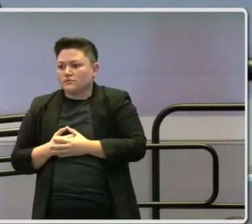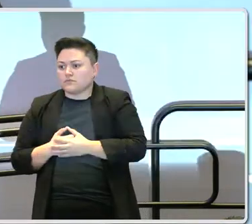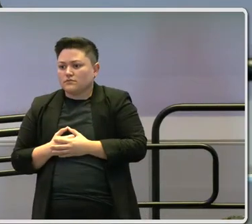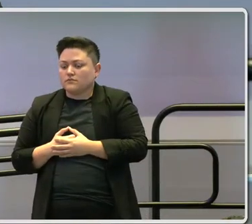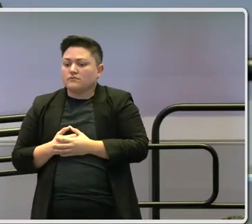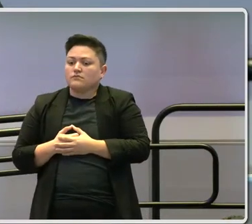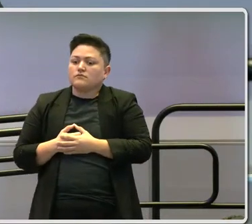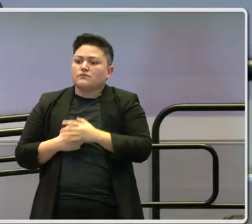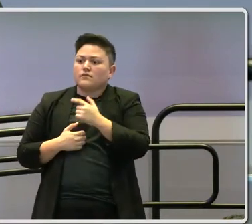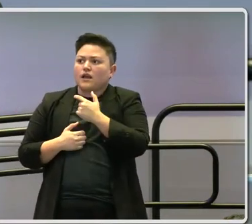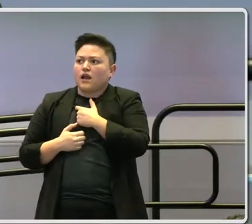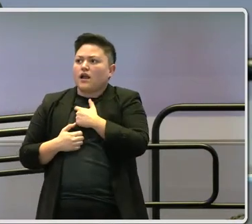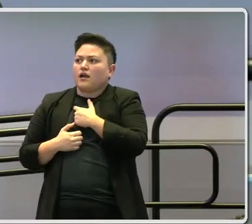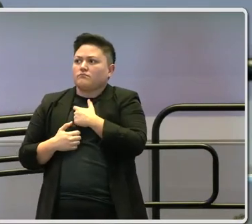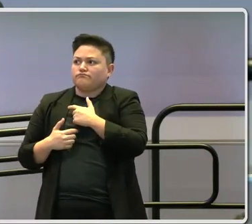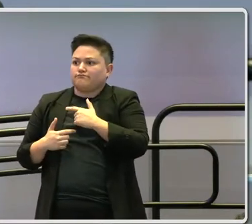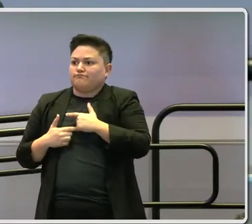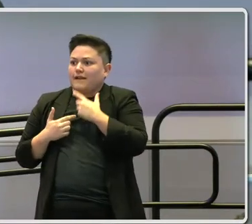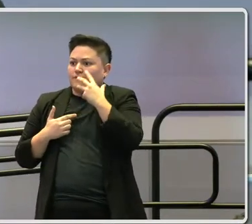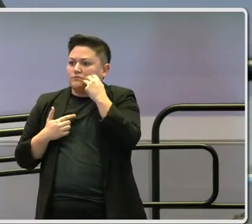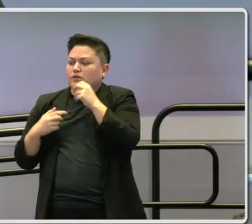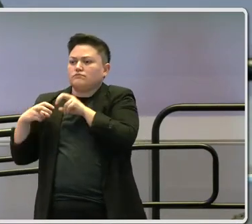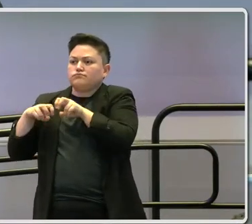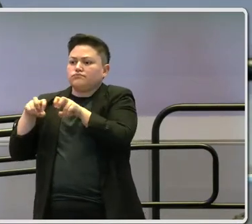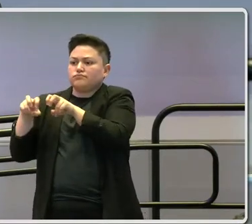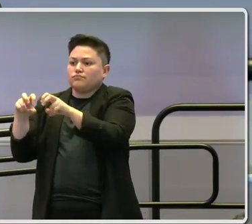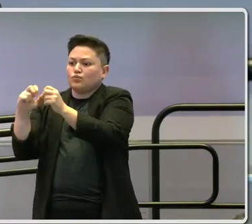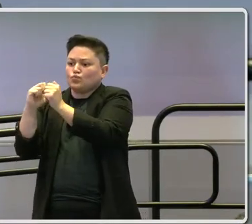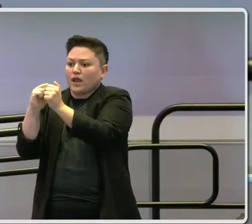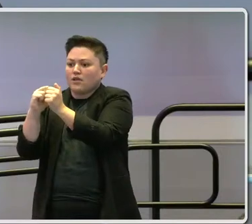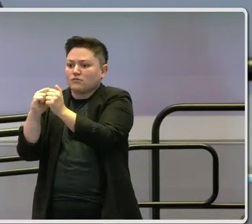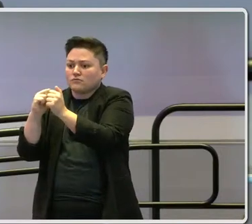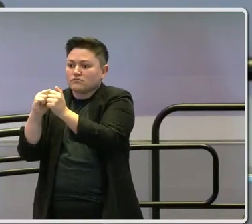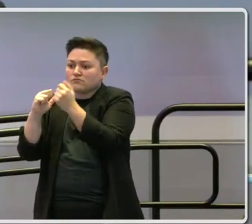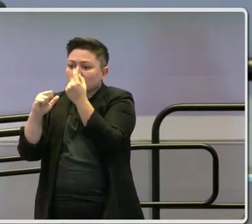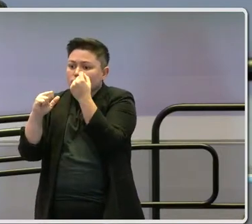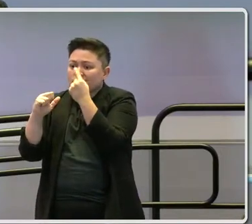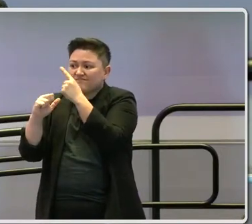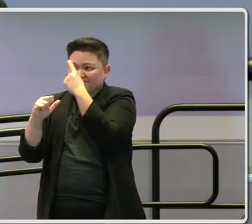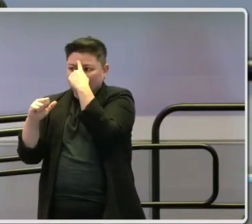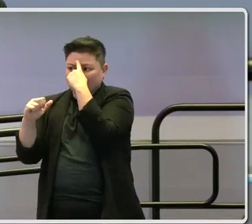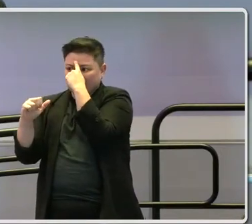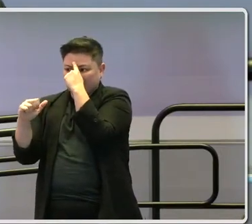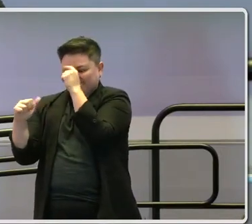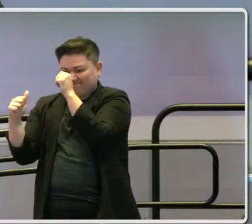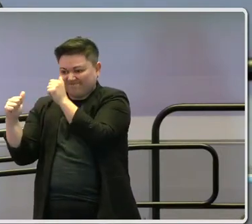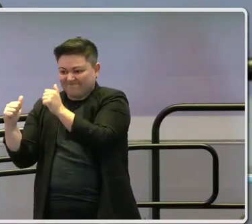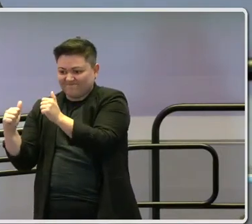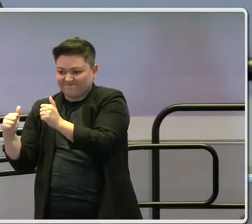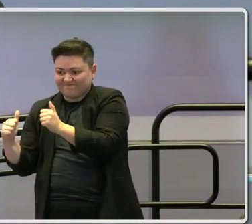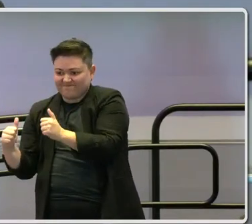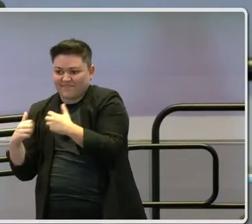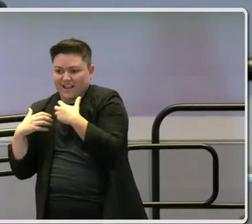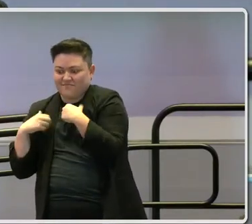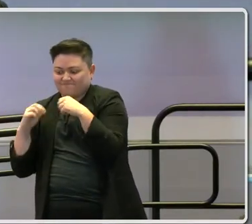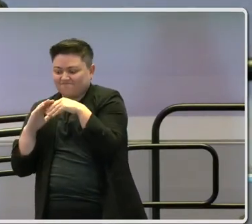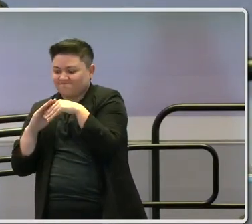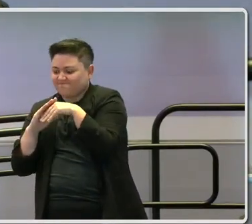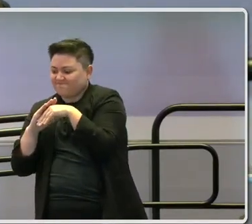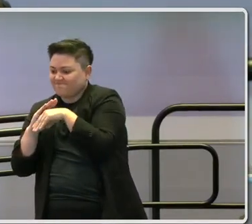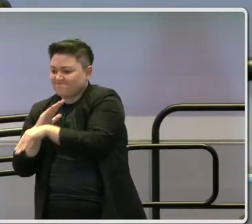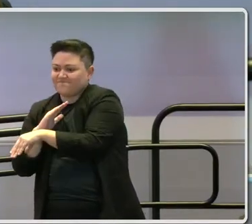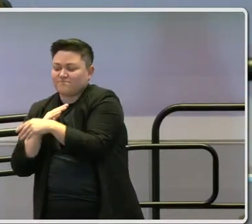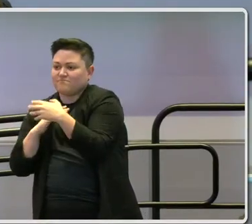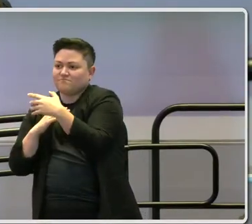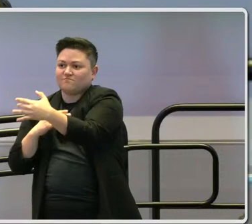with whom I journeyed alongside through the darkest corners of dementia as her health diminished over time.